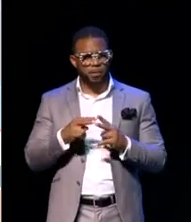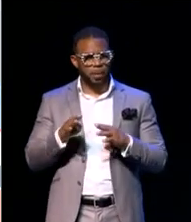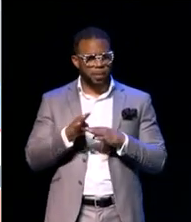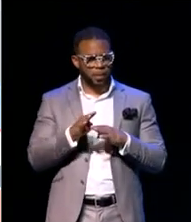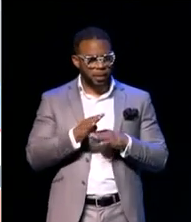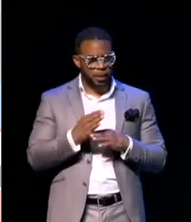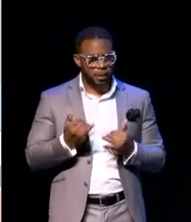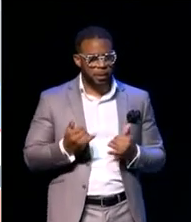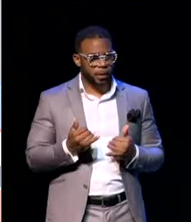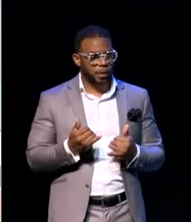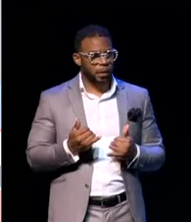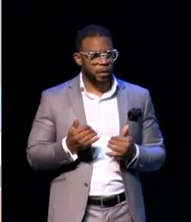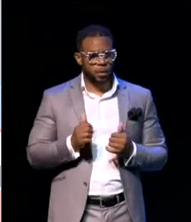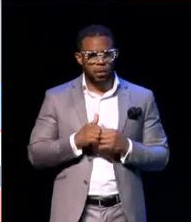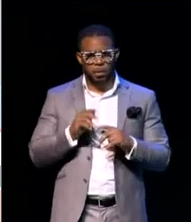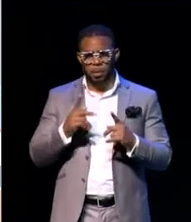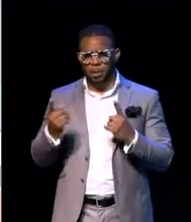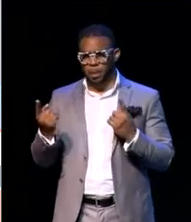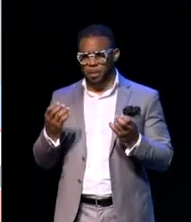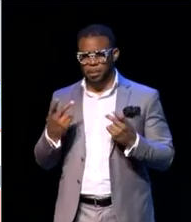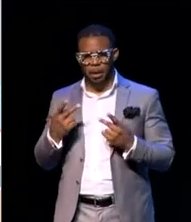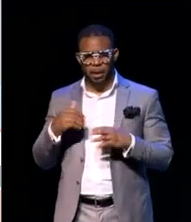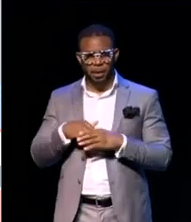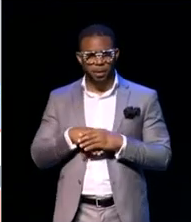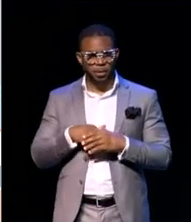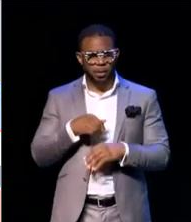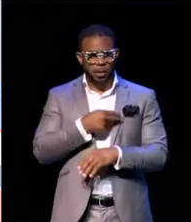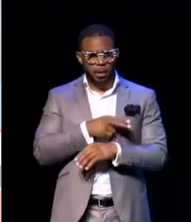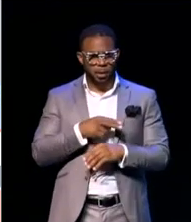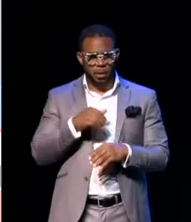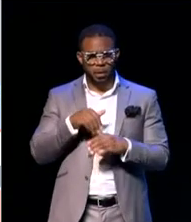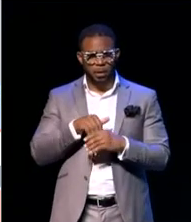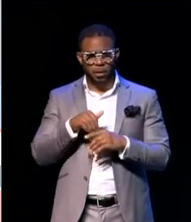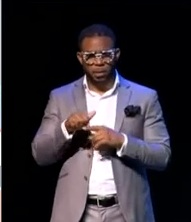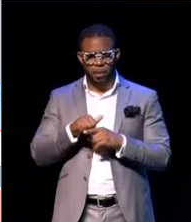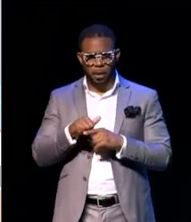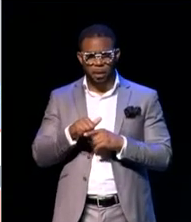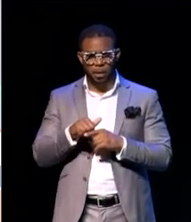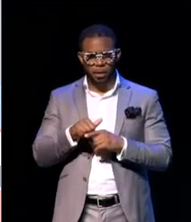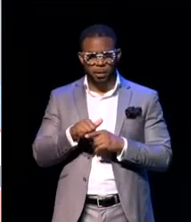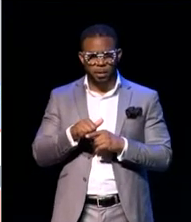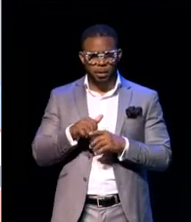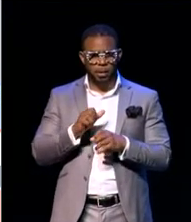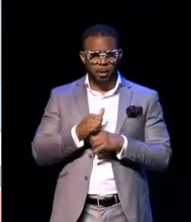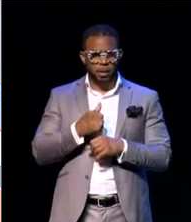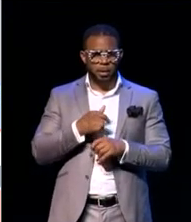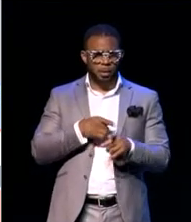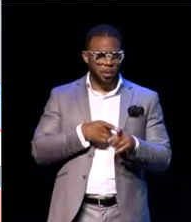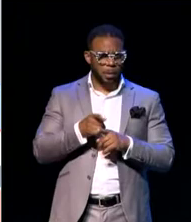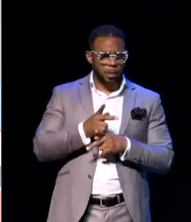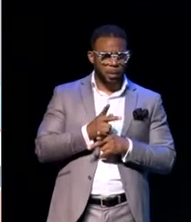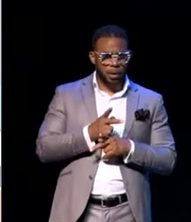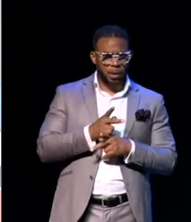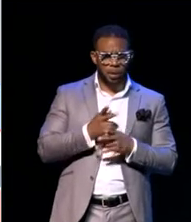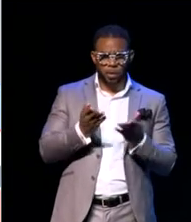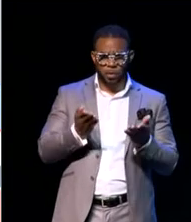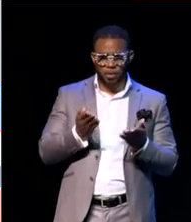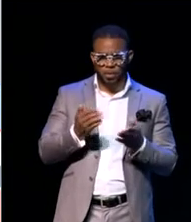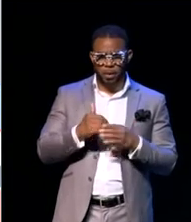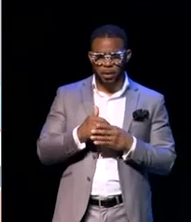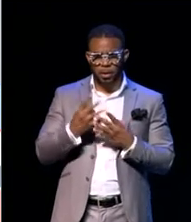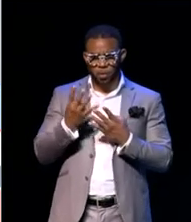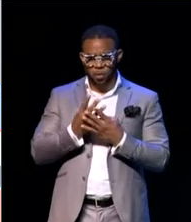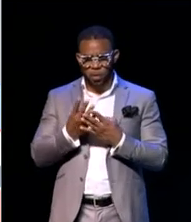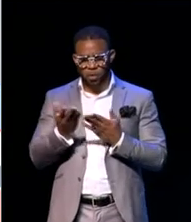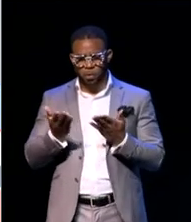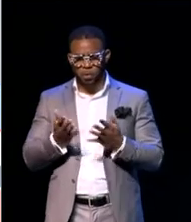busy now with folks coming back into the hospital and into the practices, getting their primary care services and their